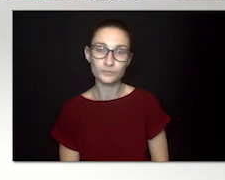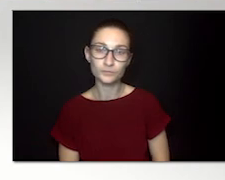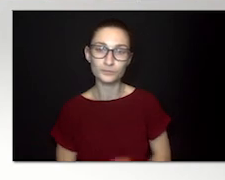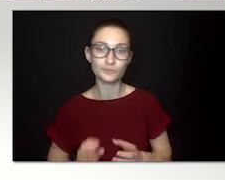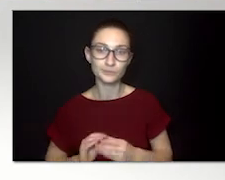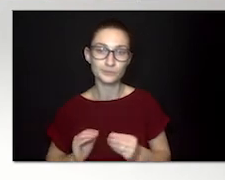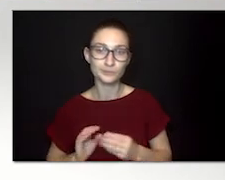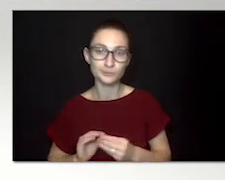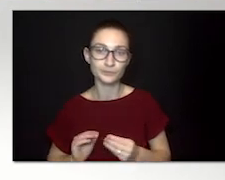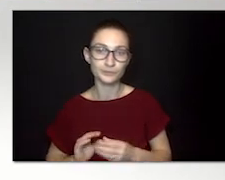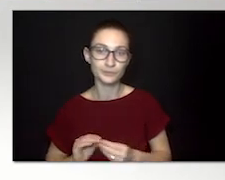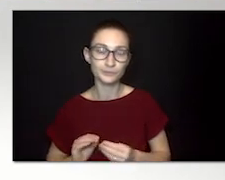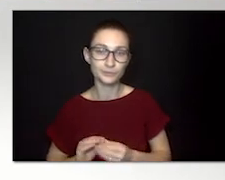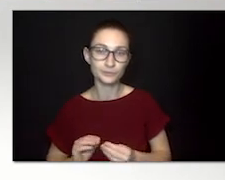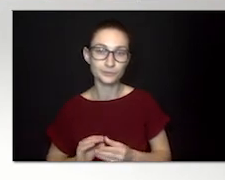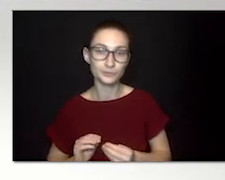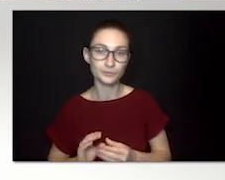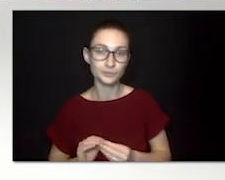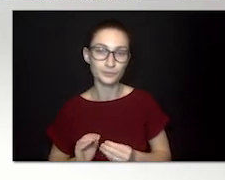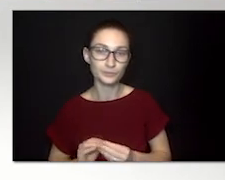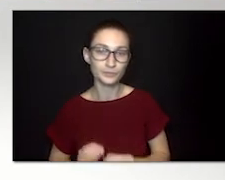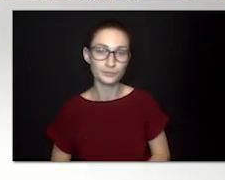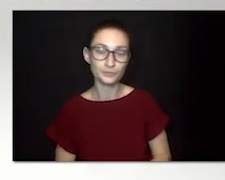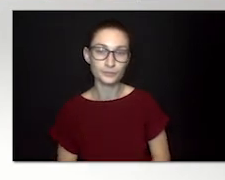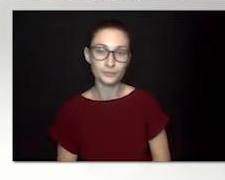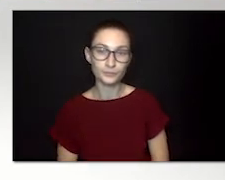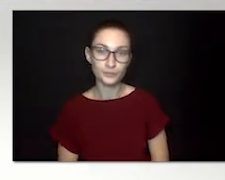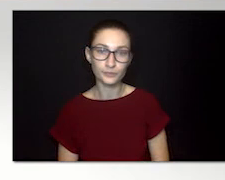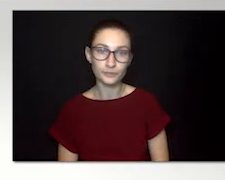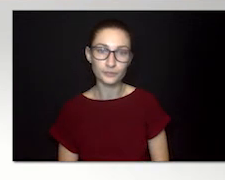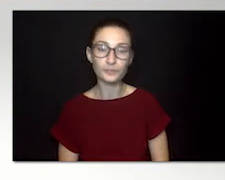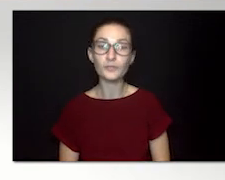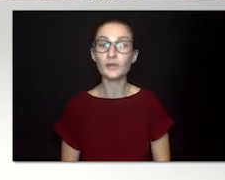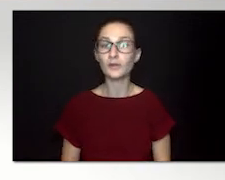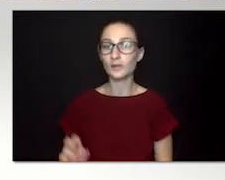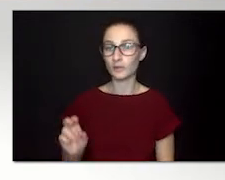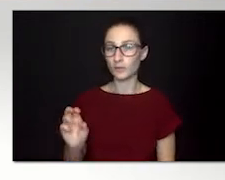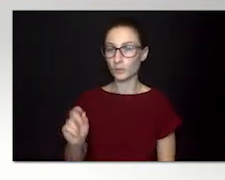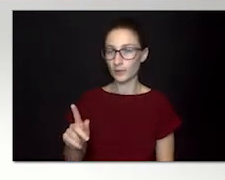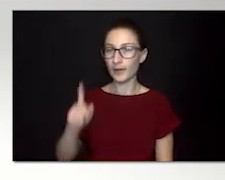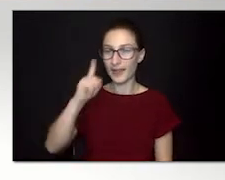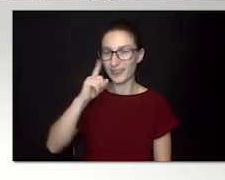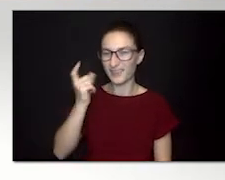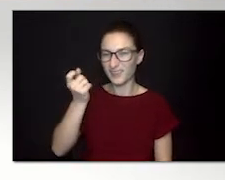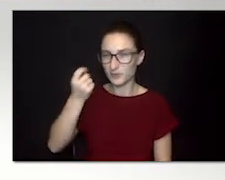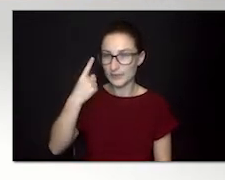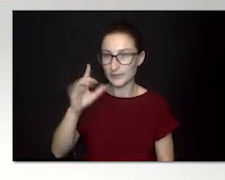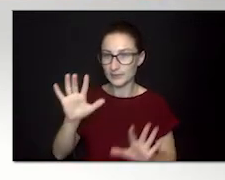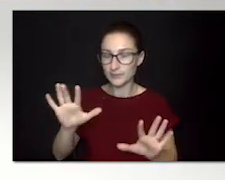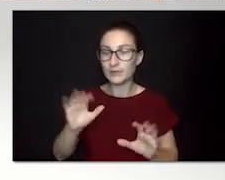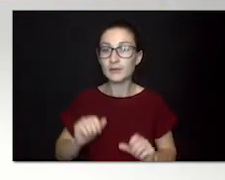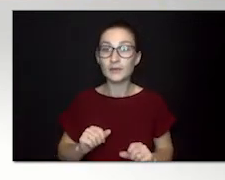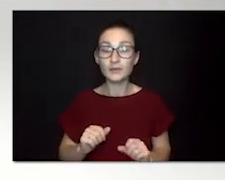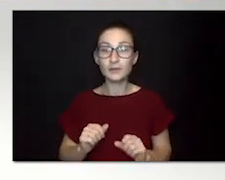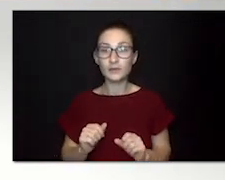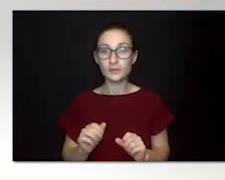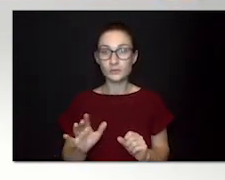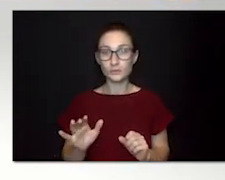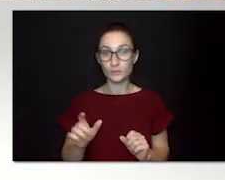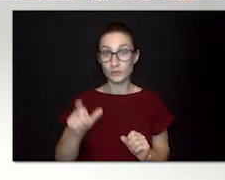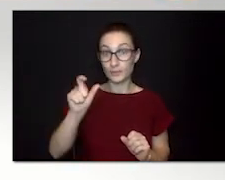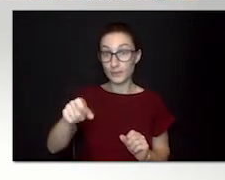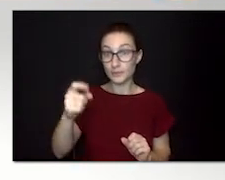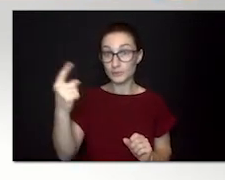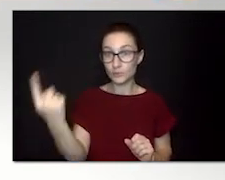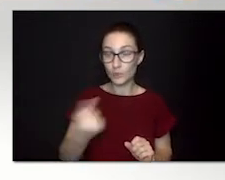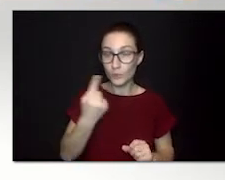person with special needs that just has the trust? Okay, I think I understand the question. So basically, does